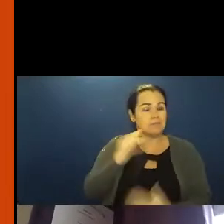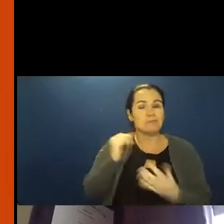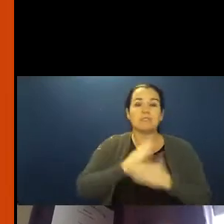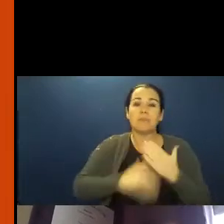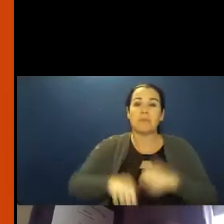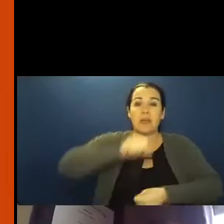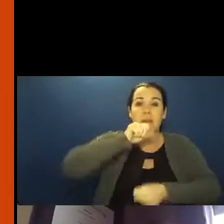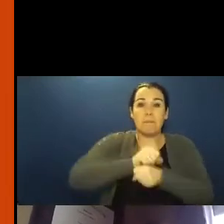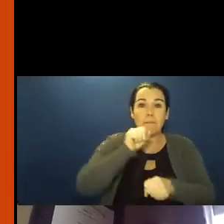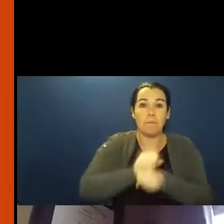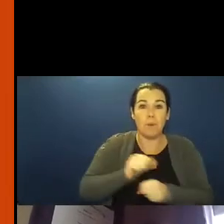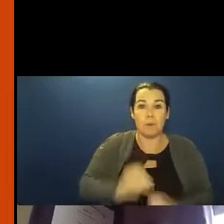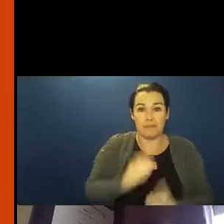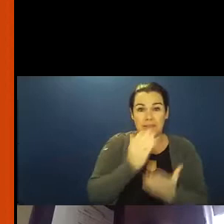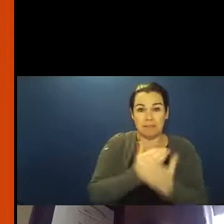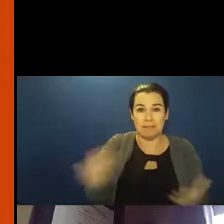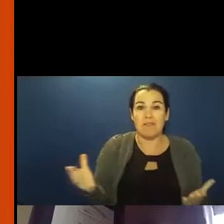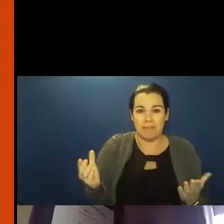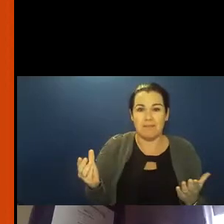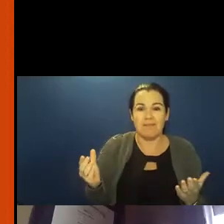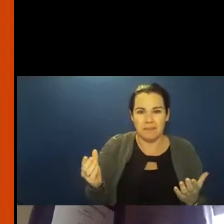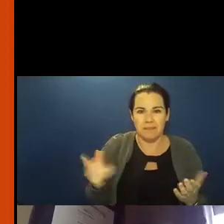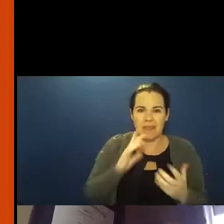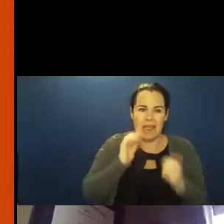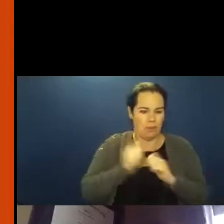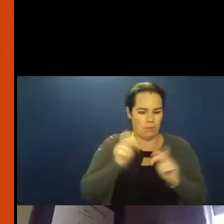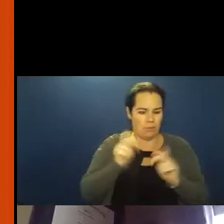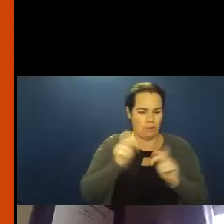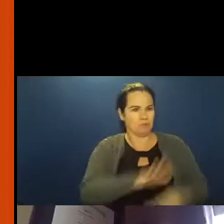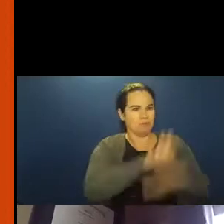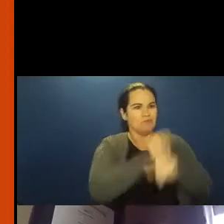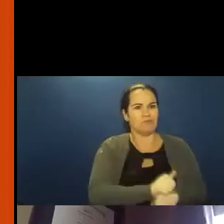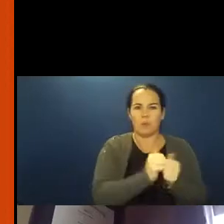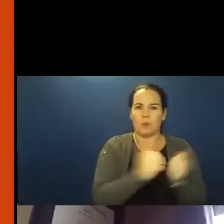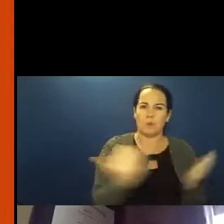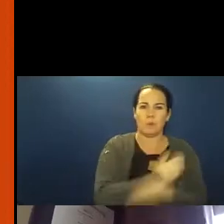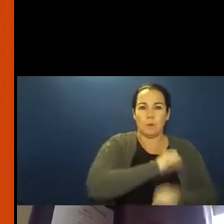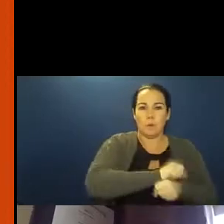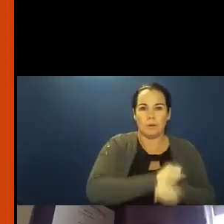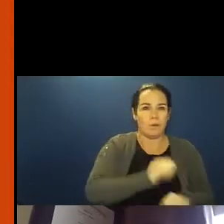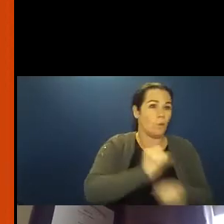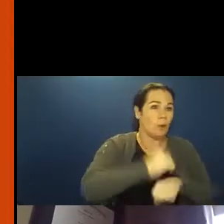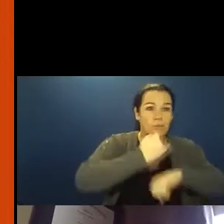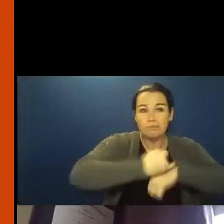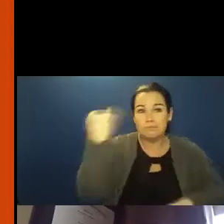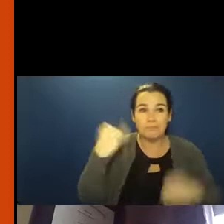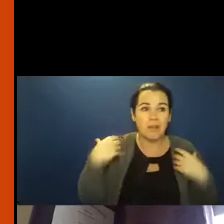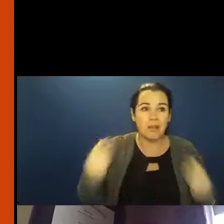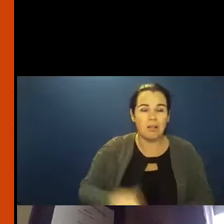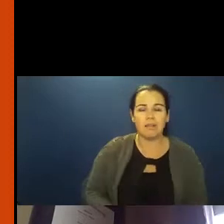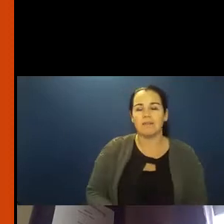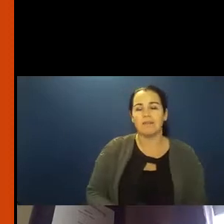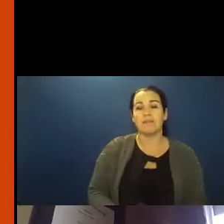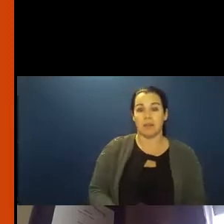how people are adapting to their new workplaces and working with telehealth, and some alarming evidence on